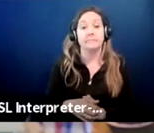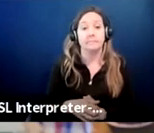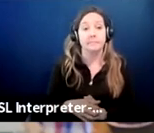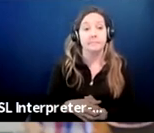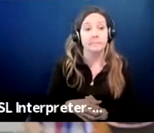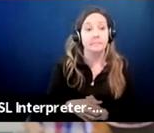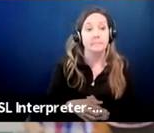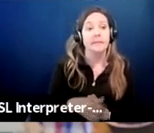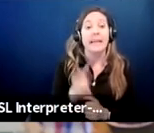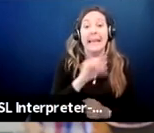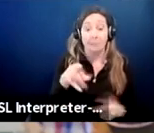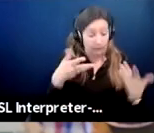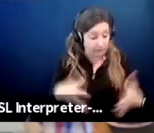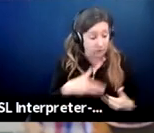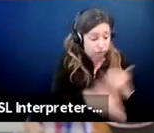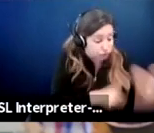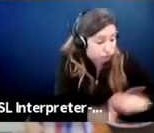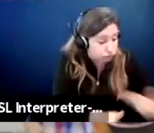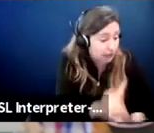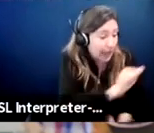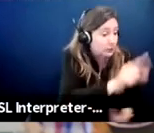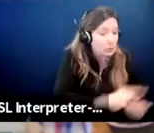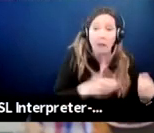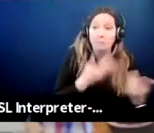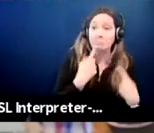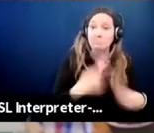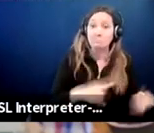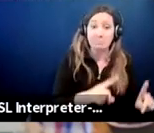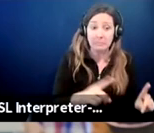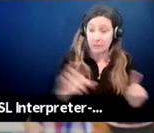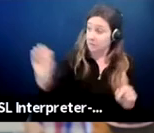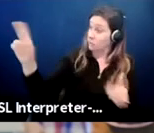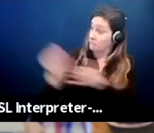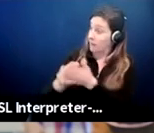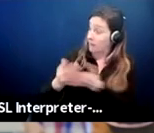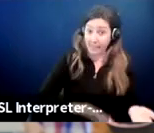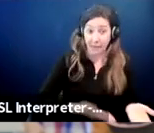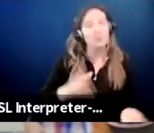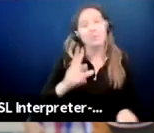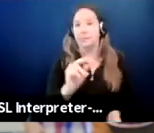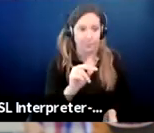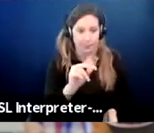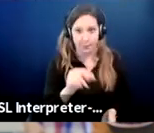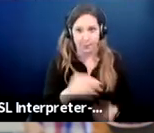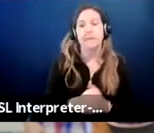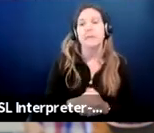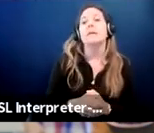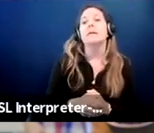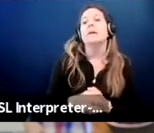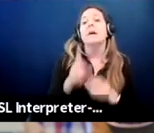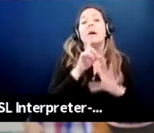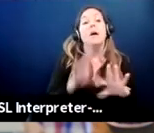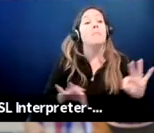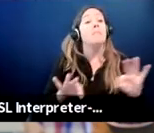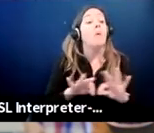You knew what you were doing. The hardest group of people that sometimes have it difficult in claiming SR&ED are probably engineers when they're doing